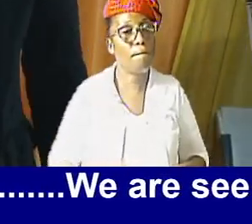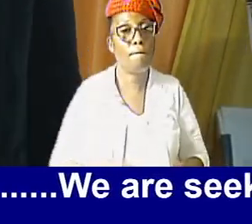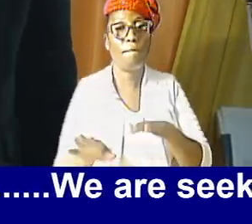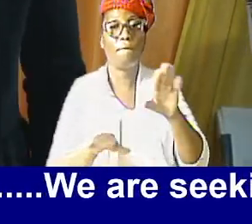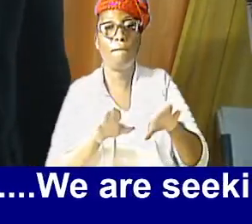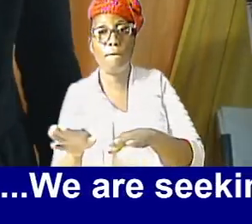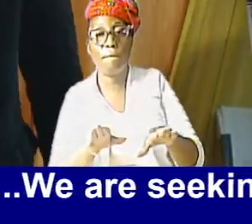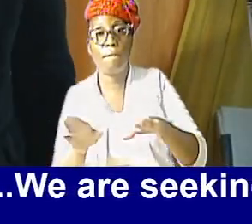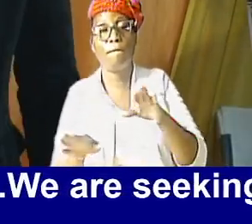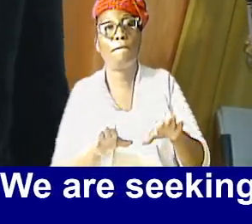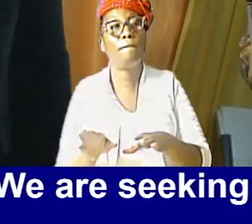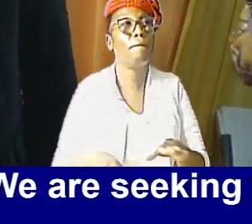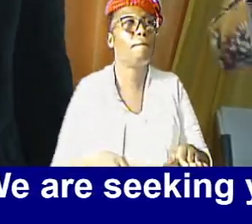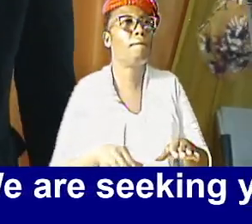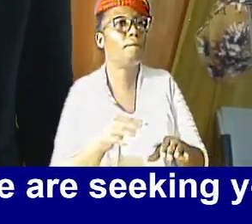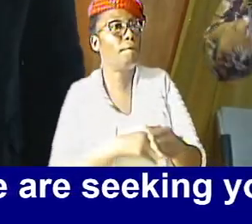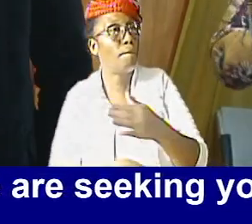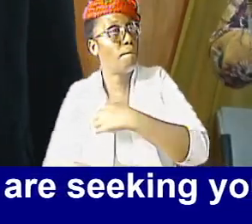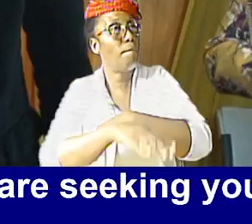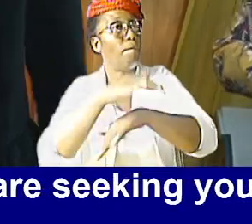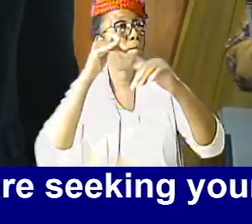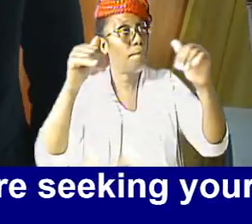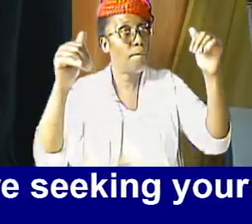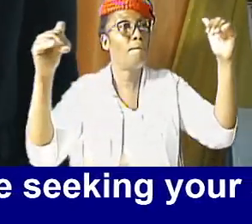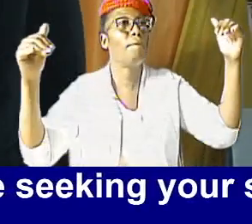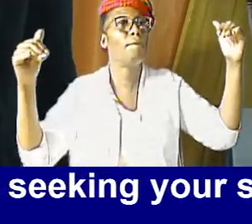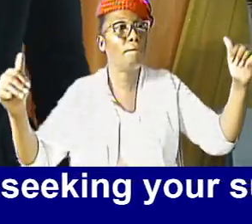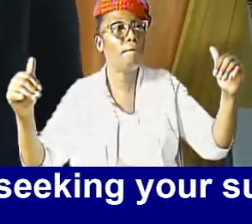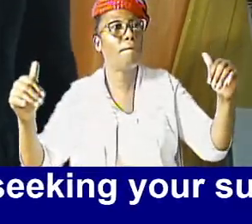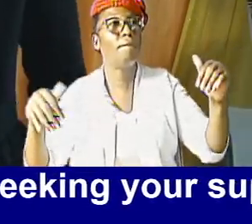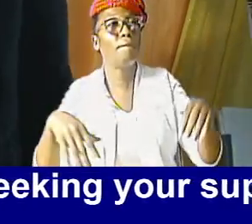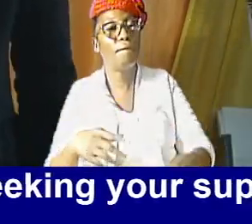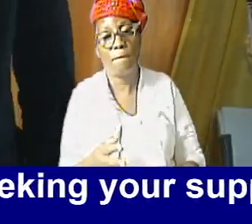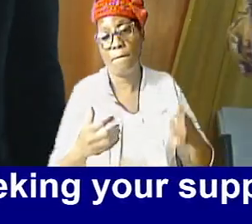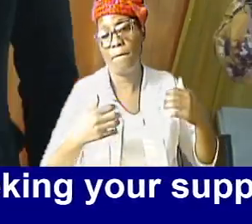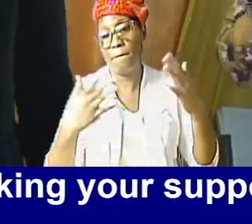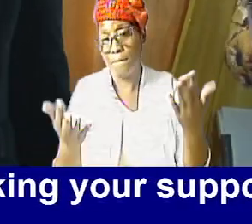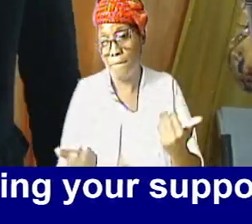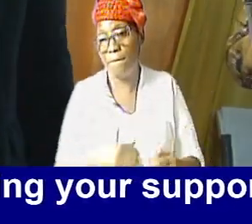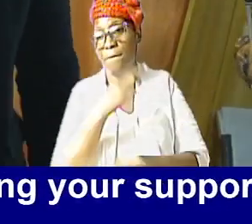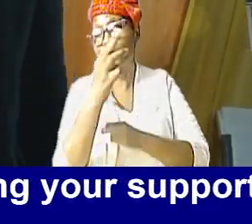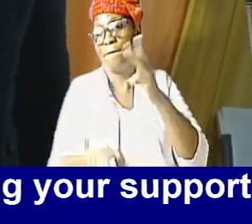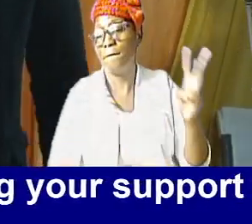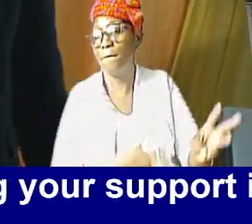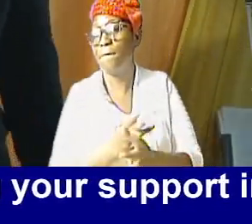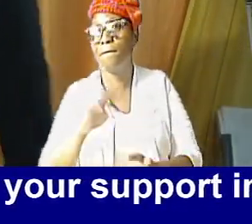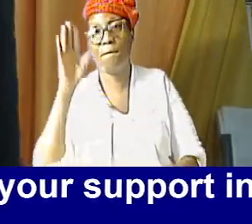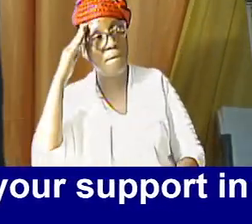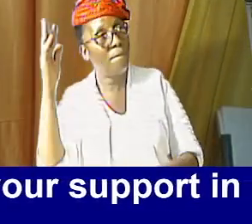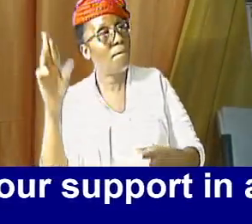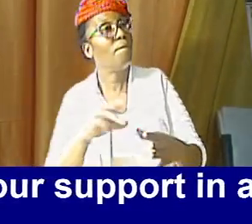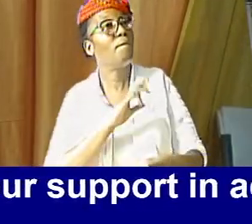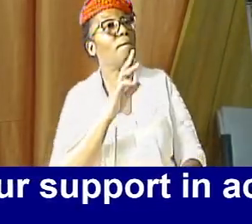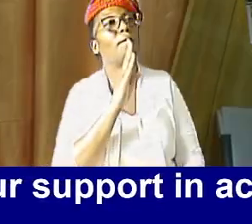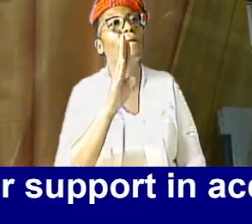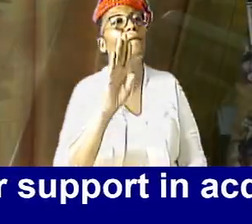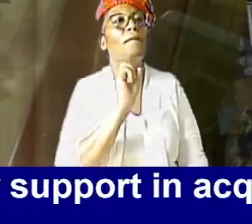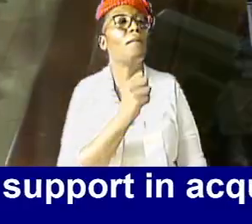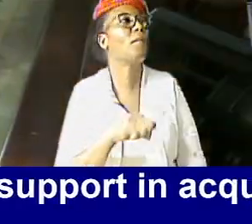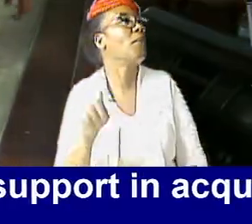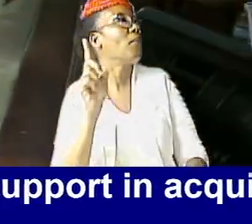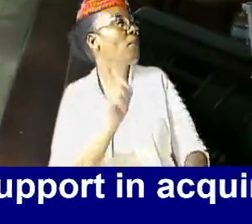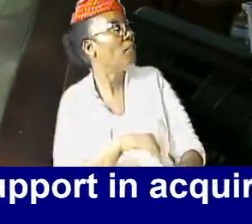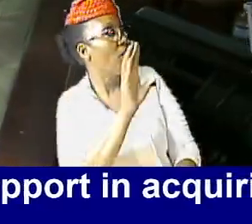am walking in the grand old highway, and I want the world to know. Said I'd rather be an old time